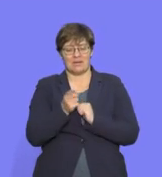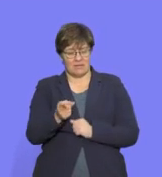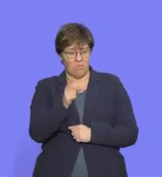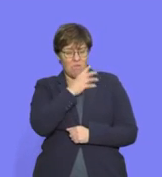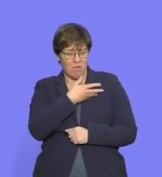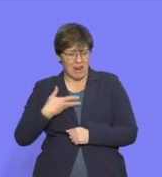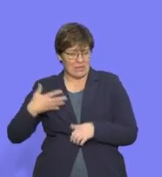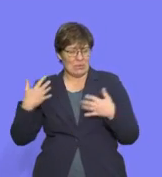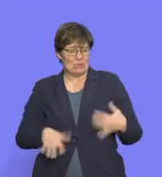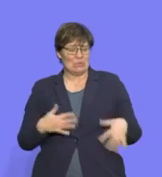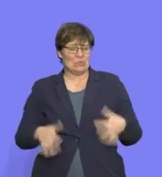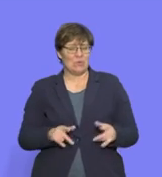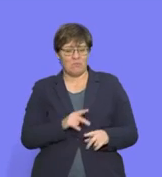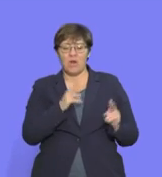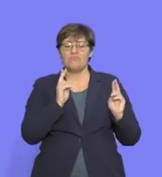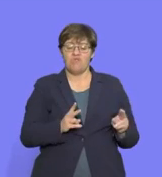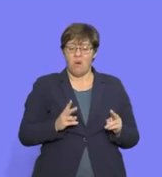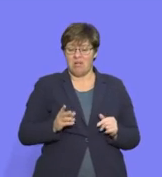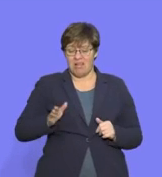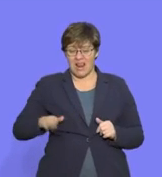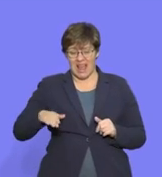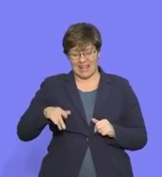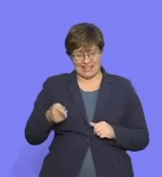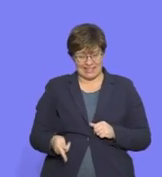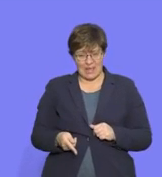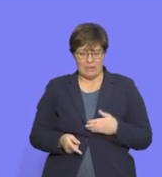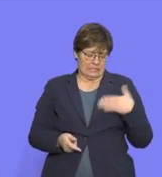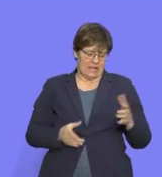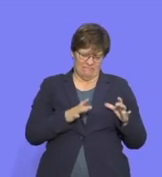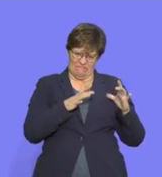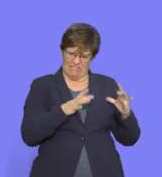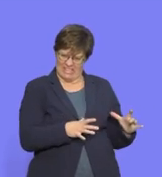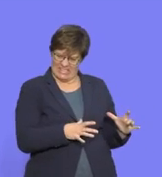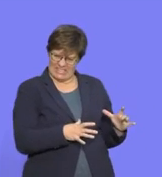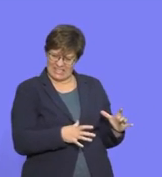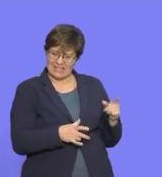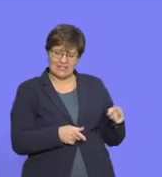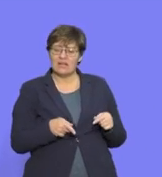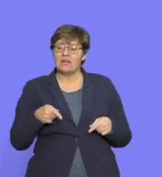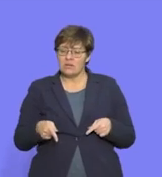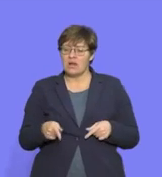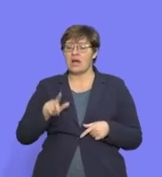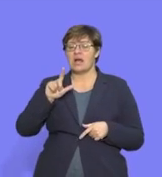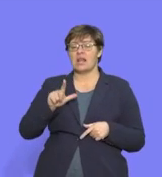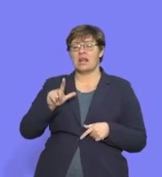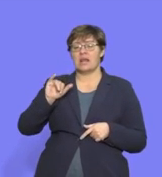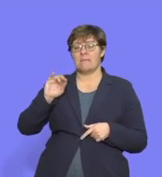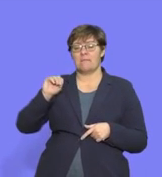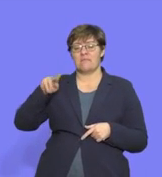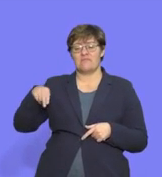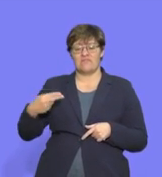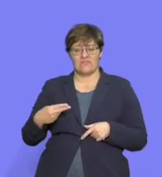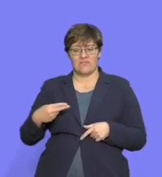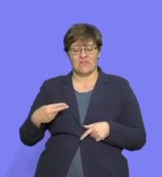Look at this poor lady over here. This is what a normal leg should look at. What's happening here is all the lymph